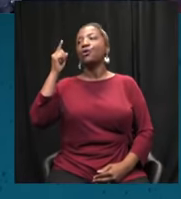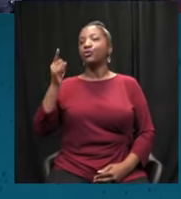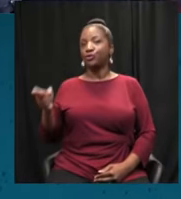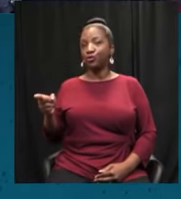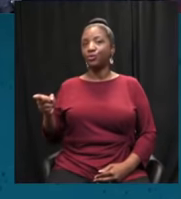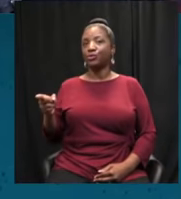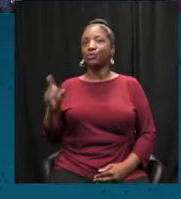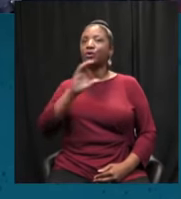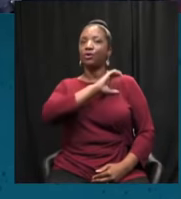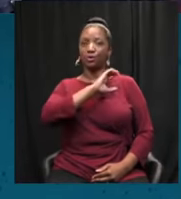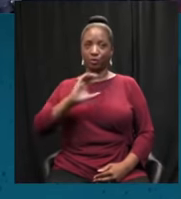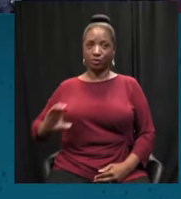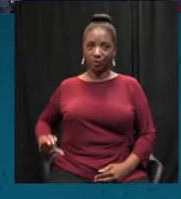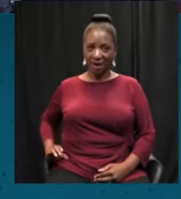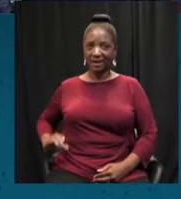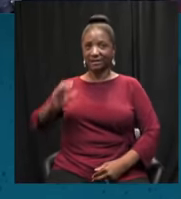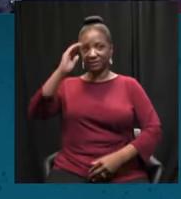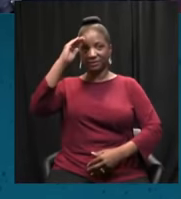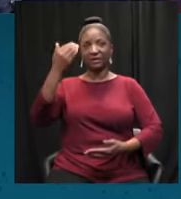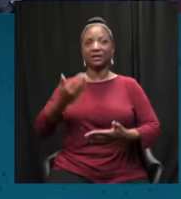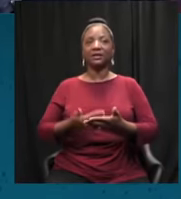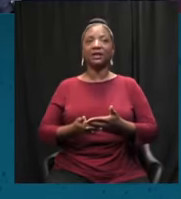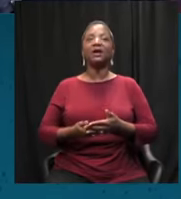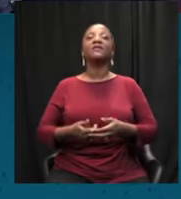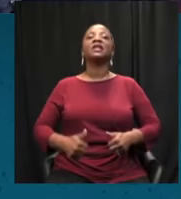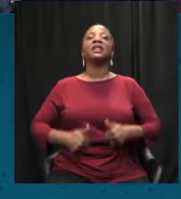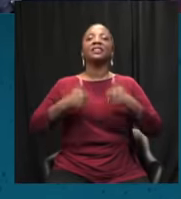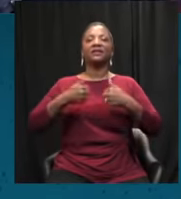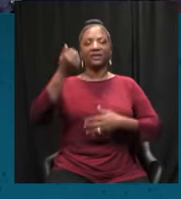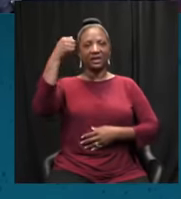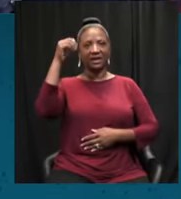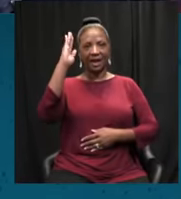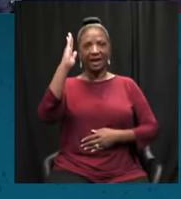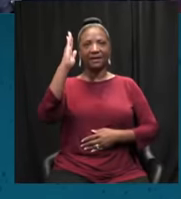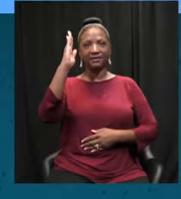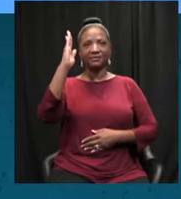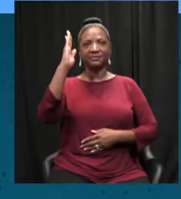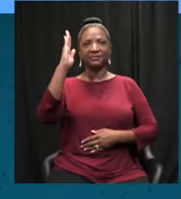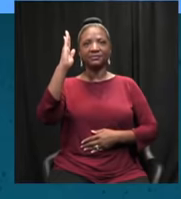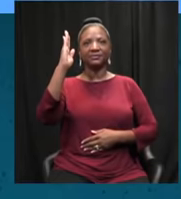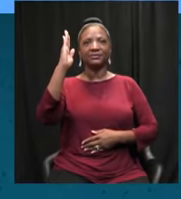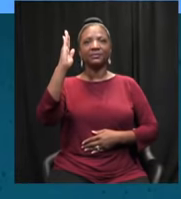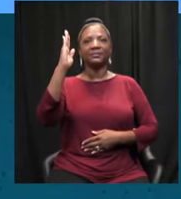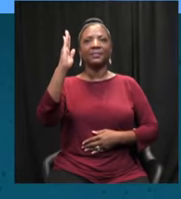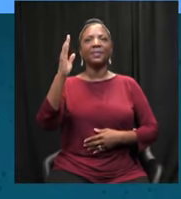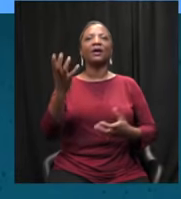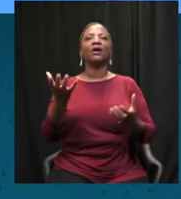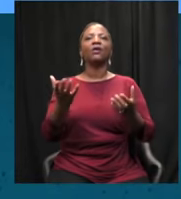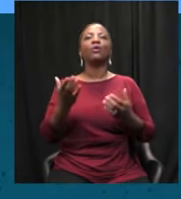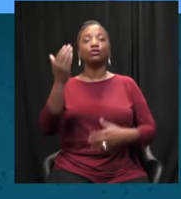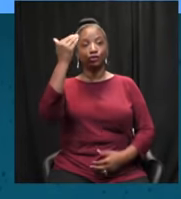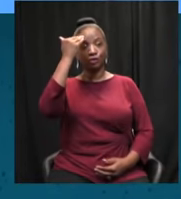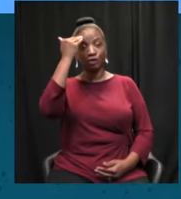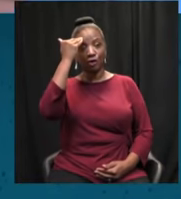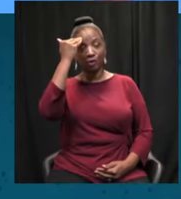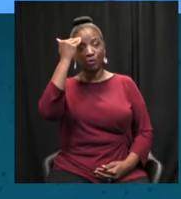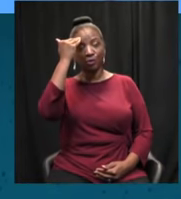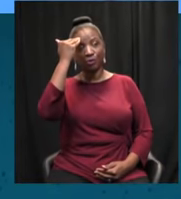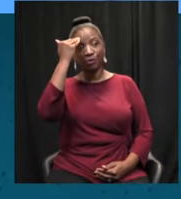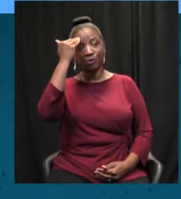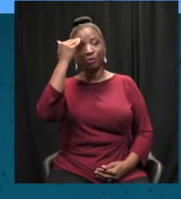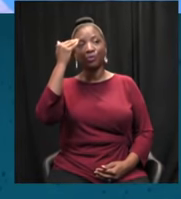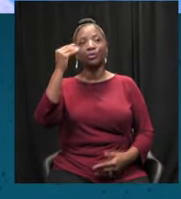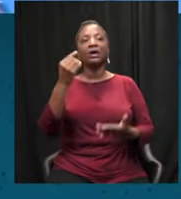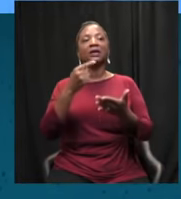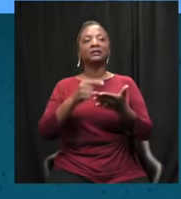of the living God. Peter gets his answer out, and I want you to catch this. Sometimes you got to slow